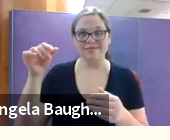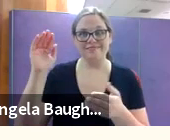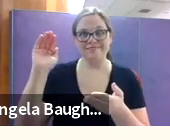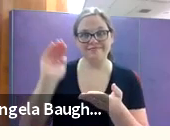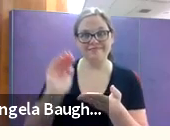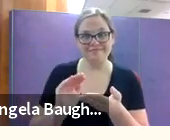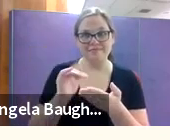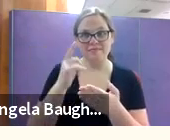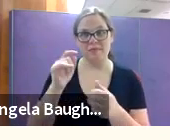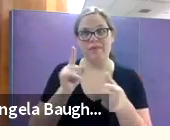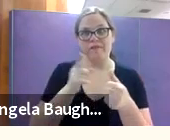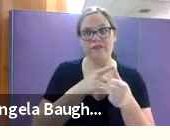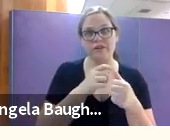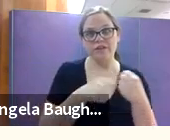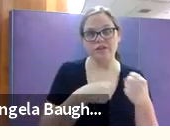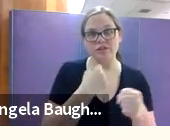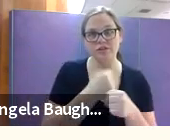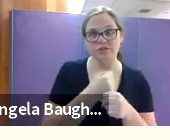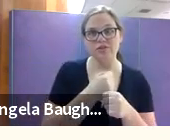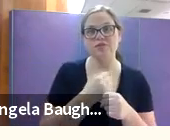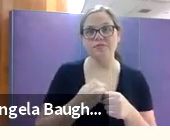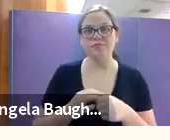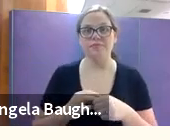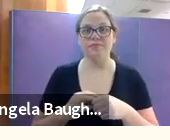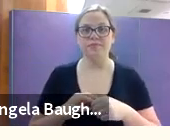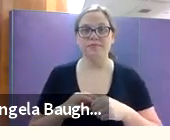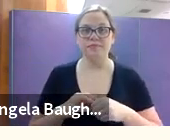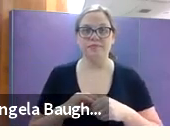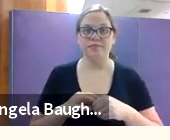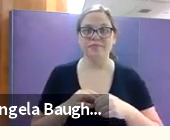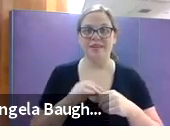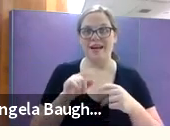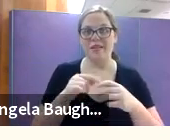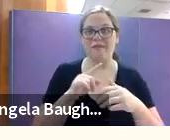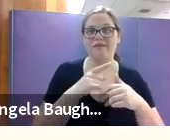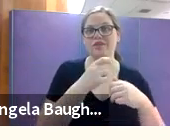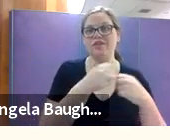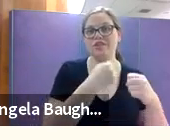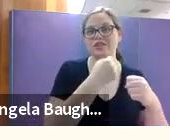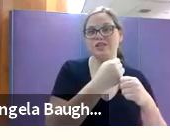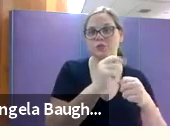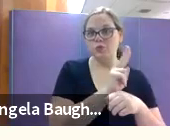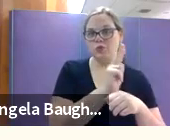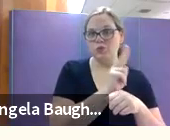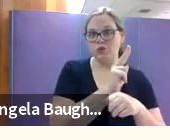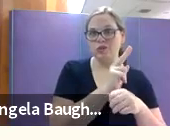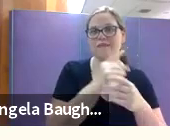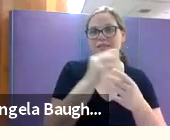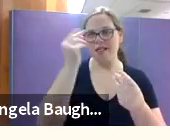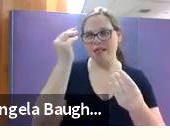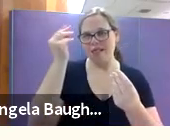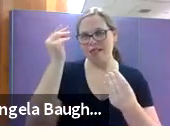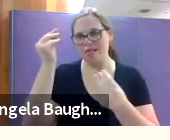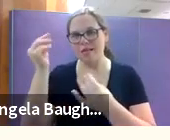their first year was, how that was utilized. So we're going to have to think about that over this year and how